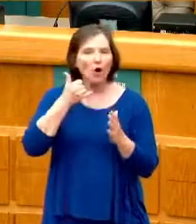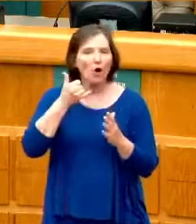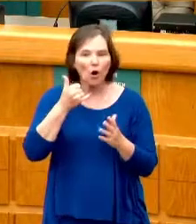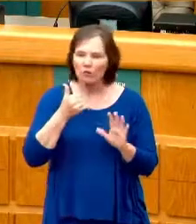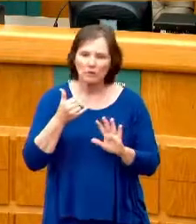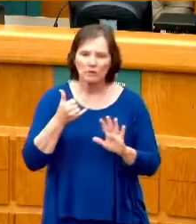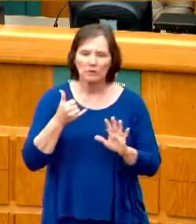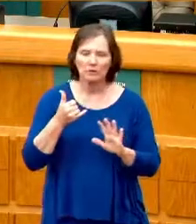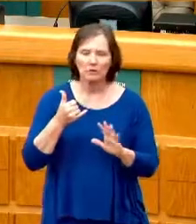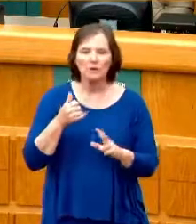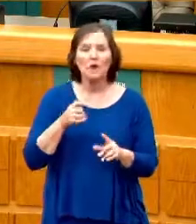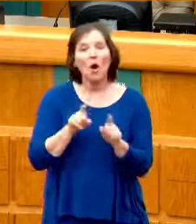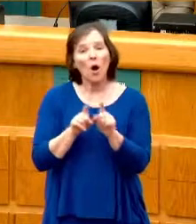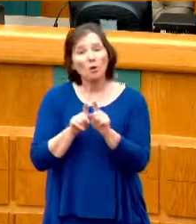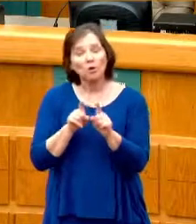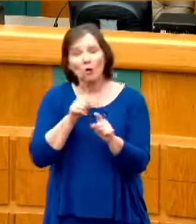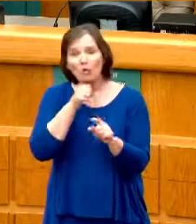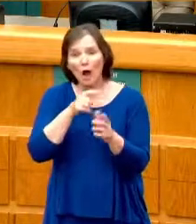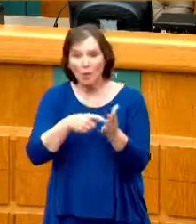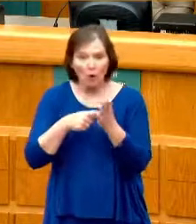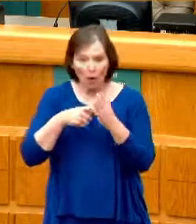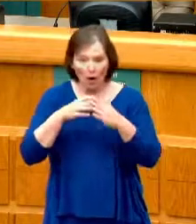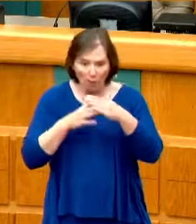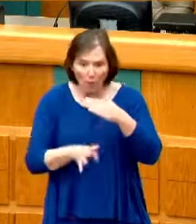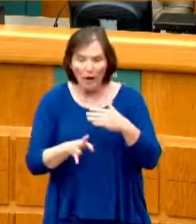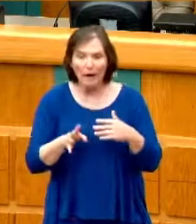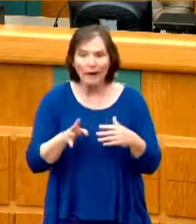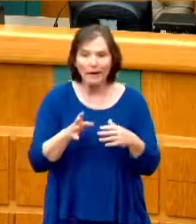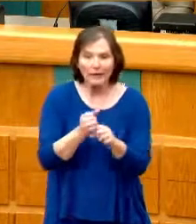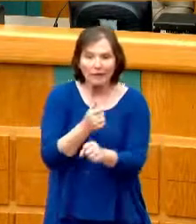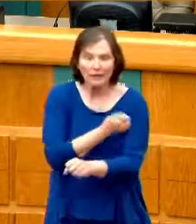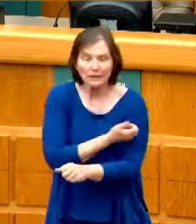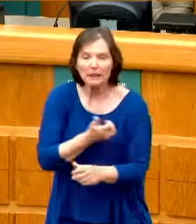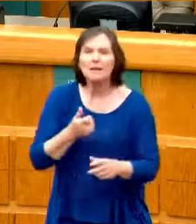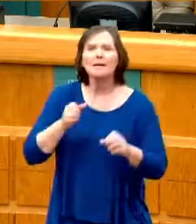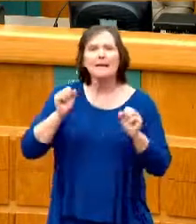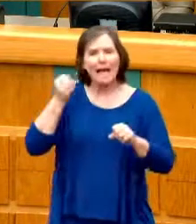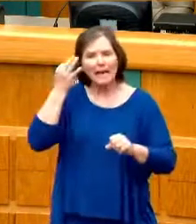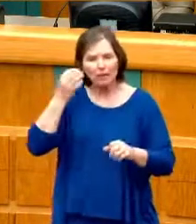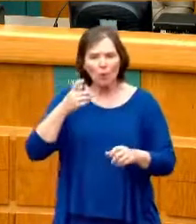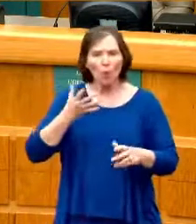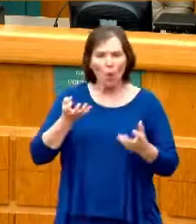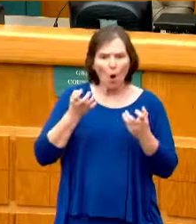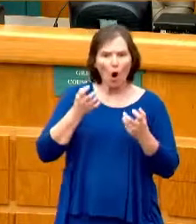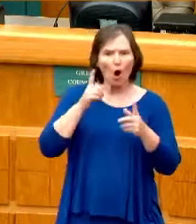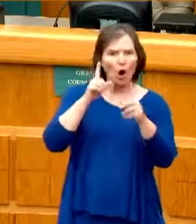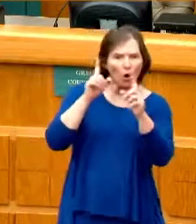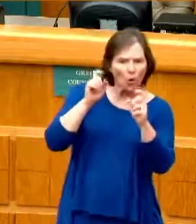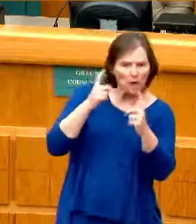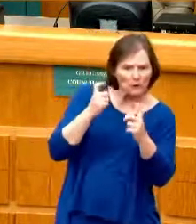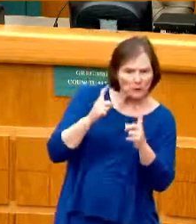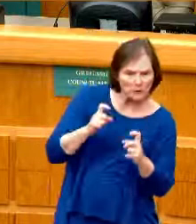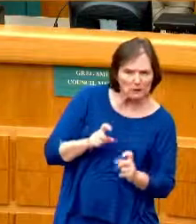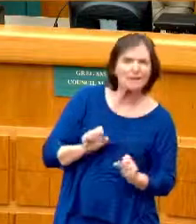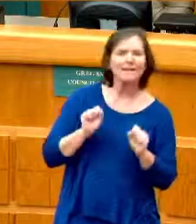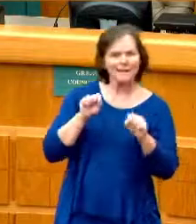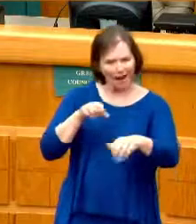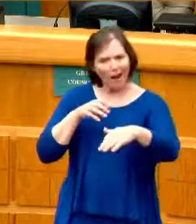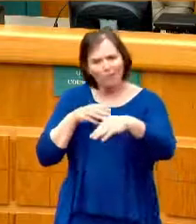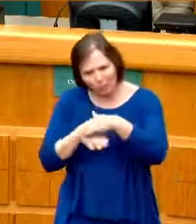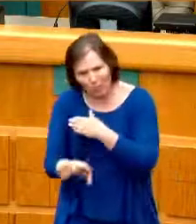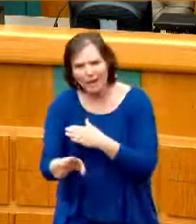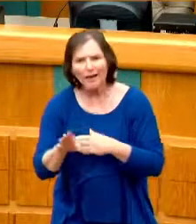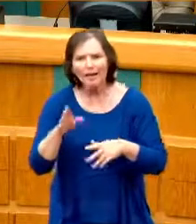need information, you're going to be able to get it there. And we're going to have vaccine. And we're hoping, at least in the